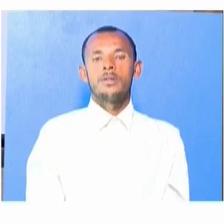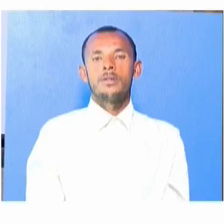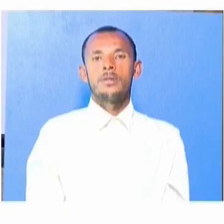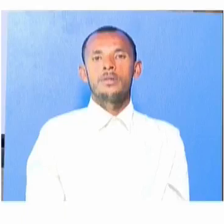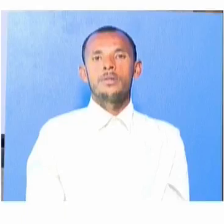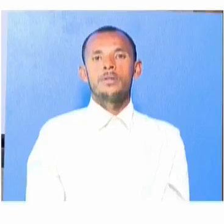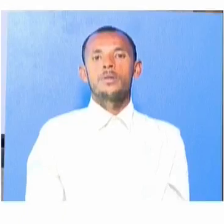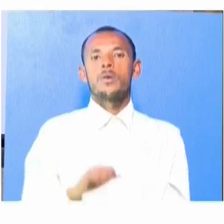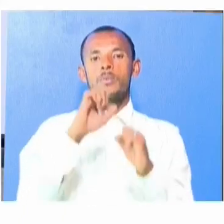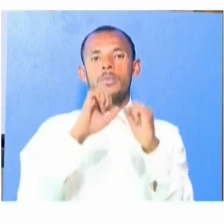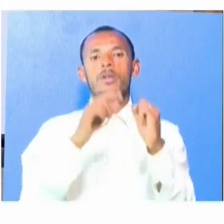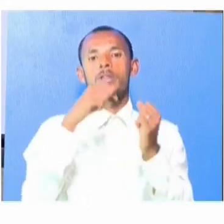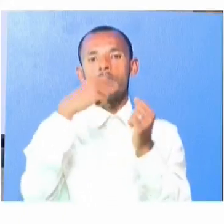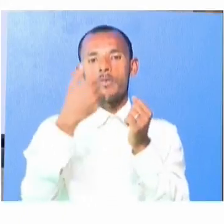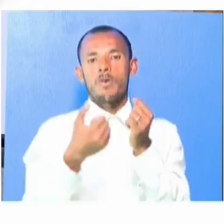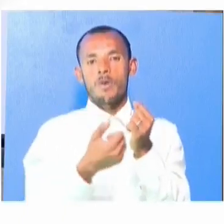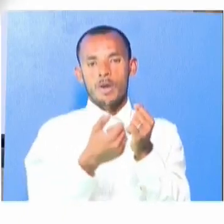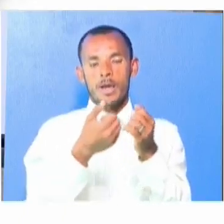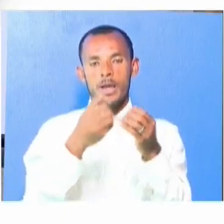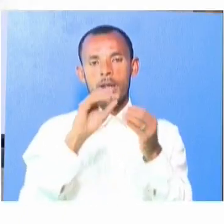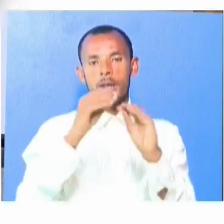The following